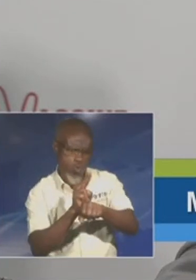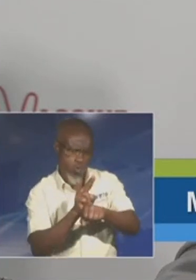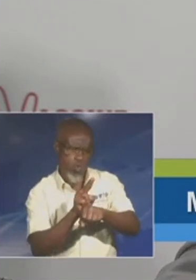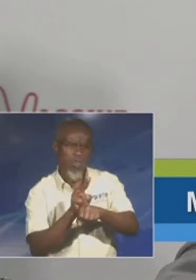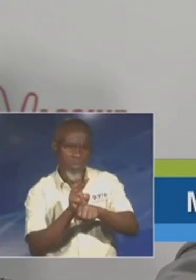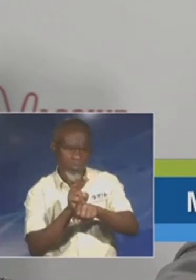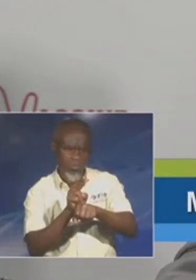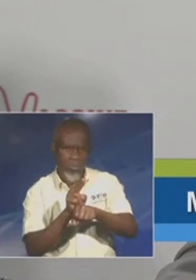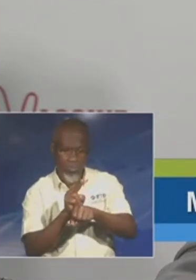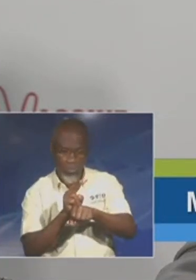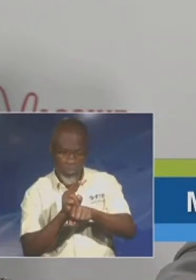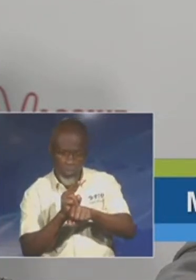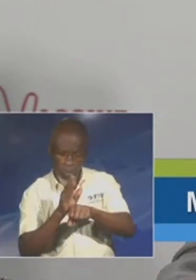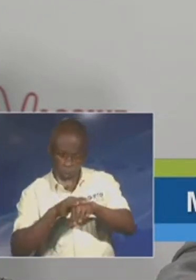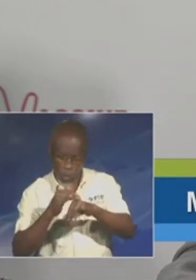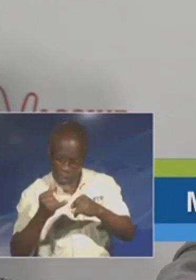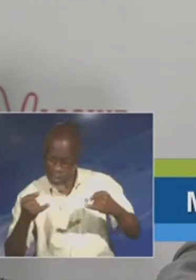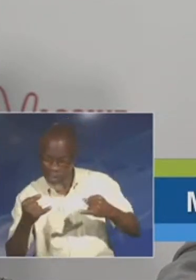of Find Care TT is